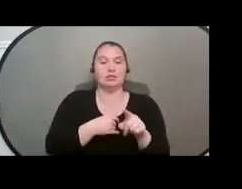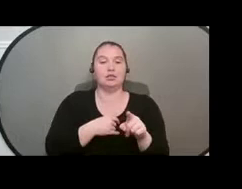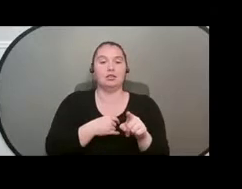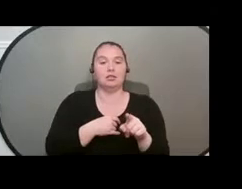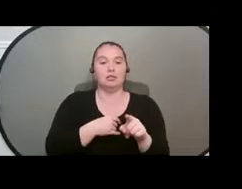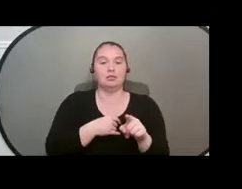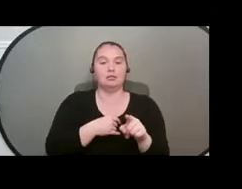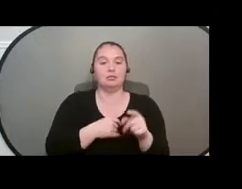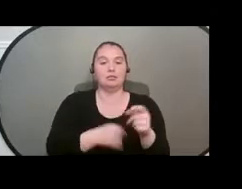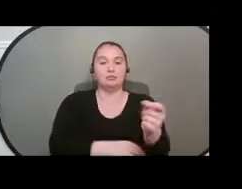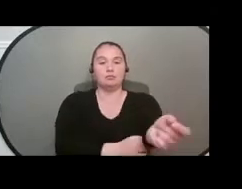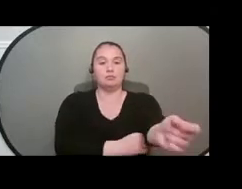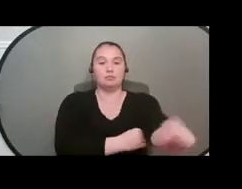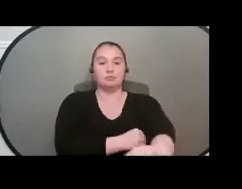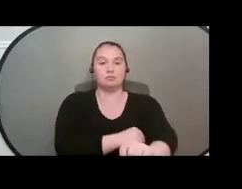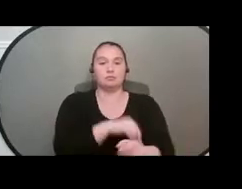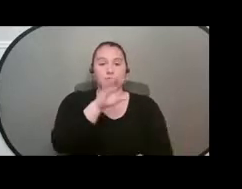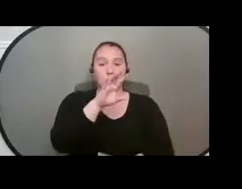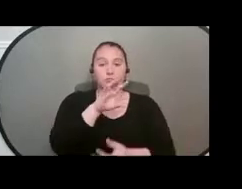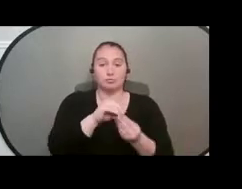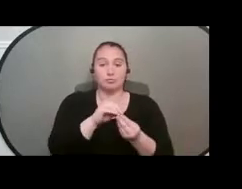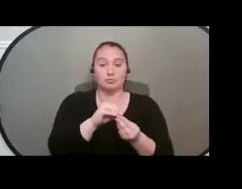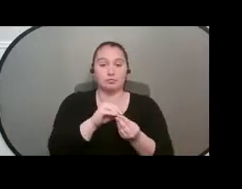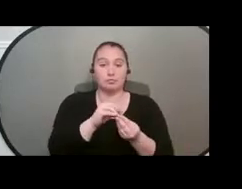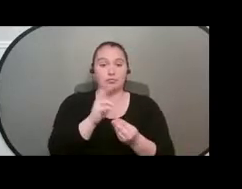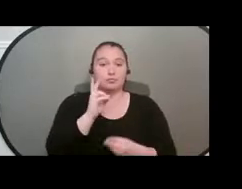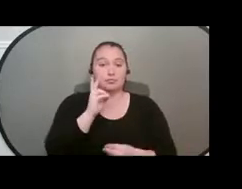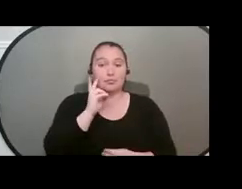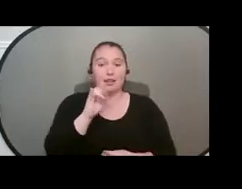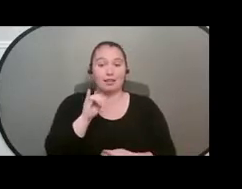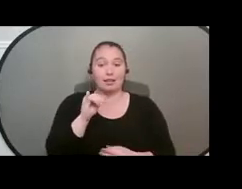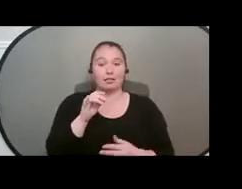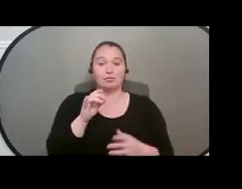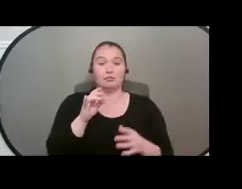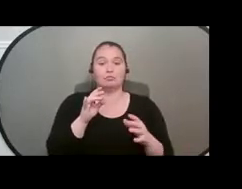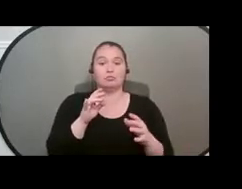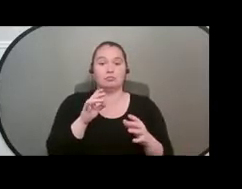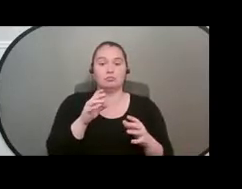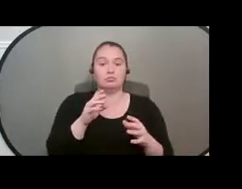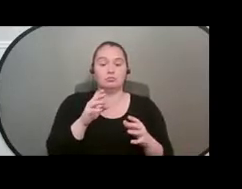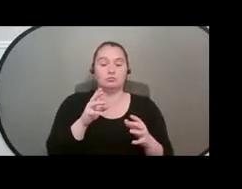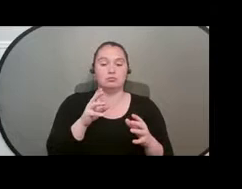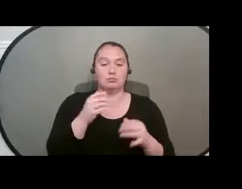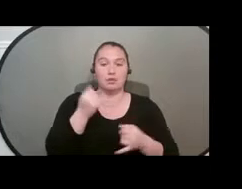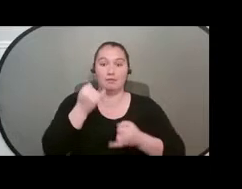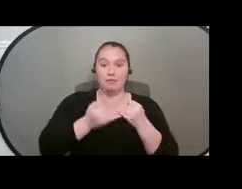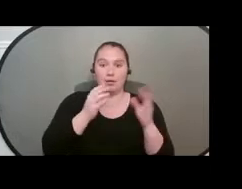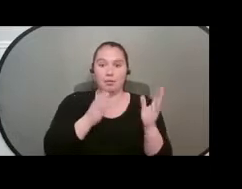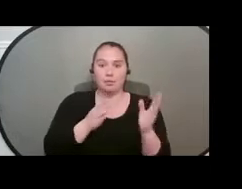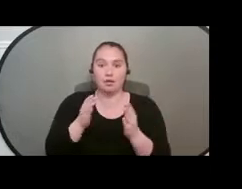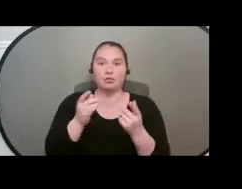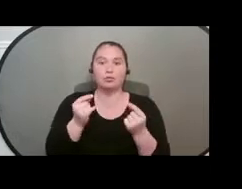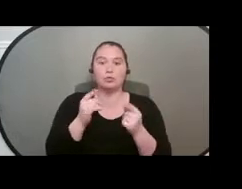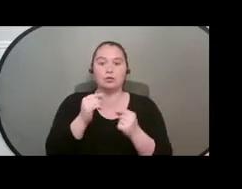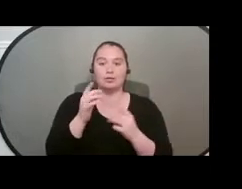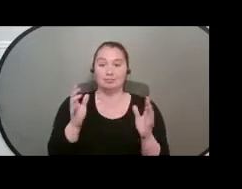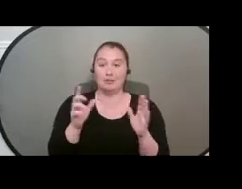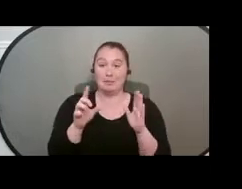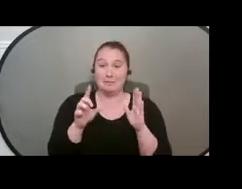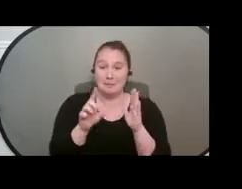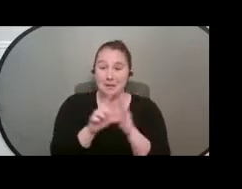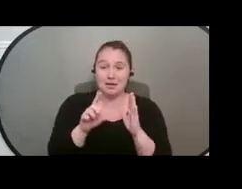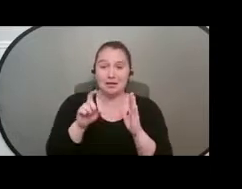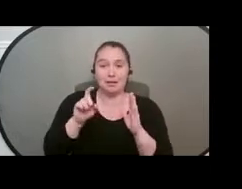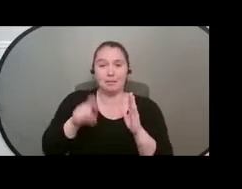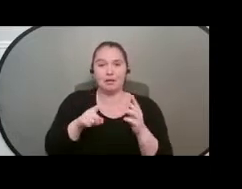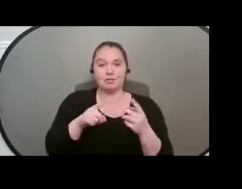us towards that focus on the facility master plan, which we would identify as that immediate priority is addressing Kendrick,